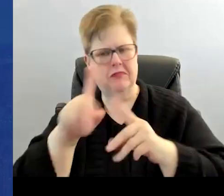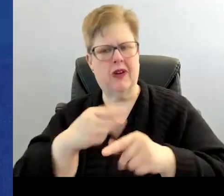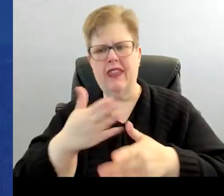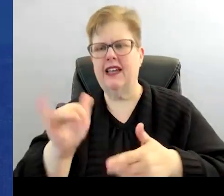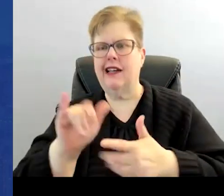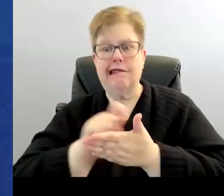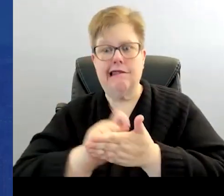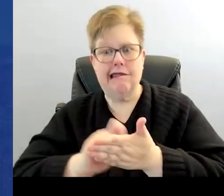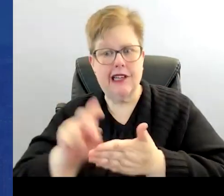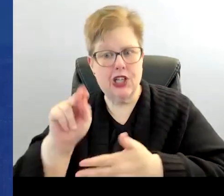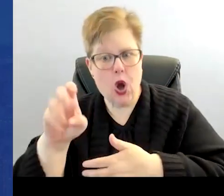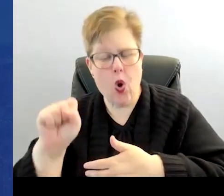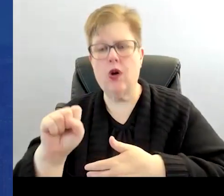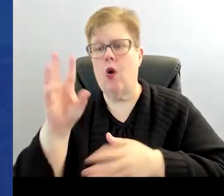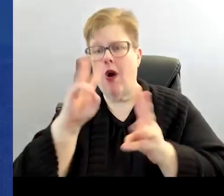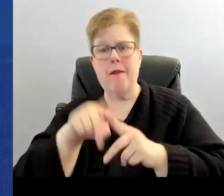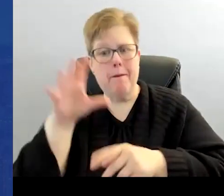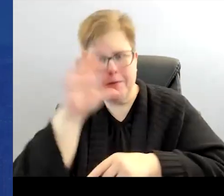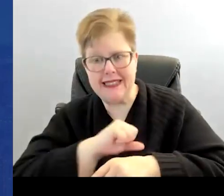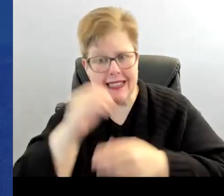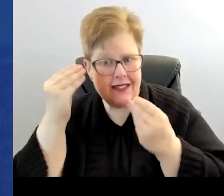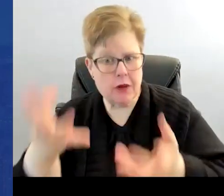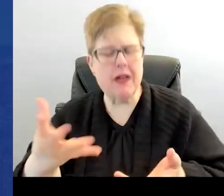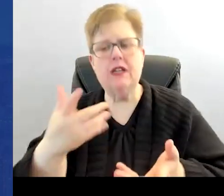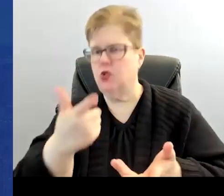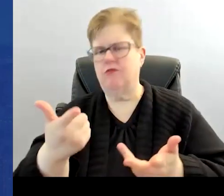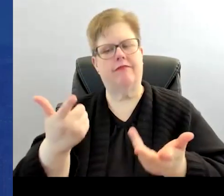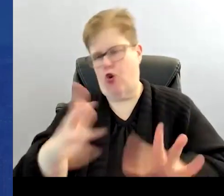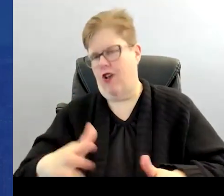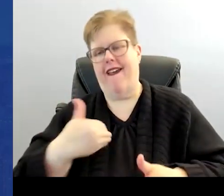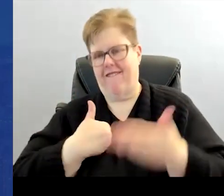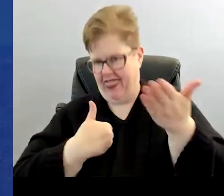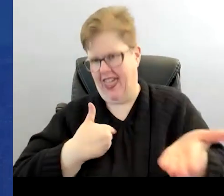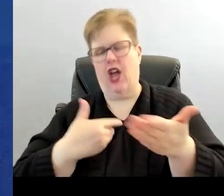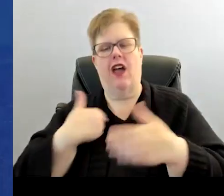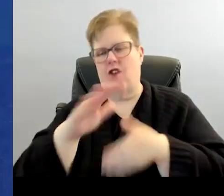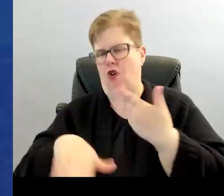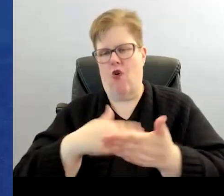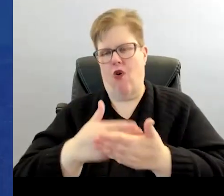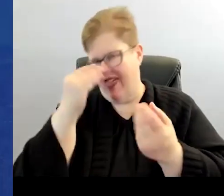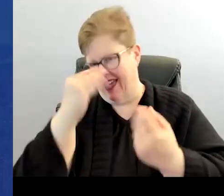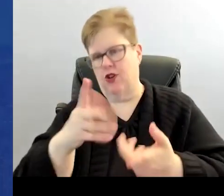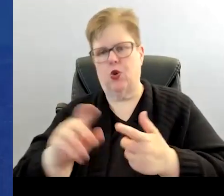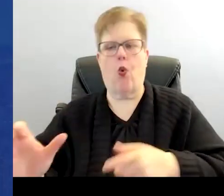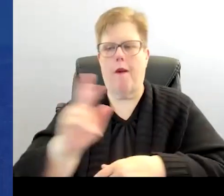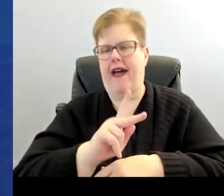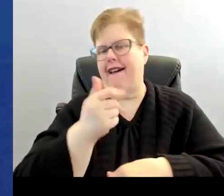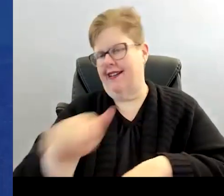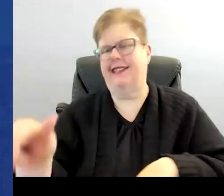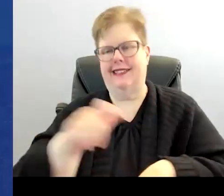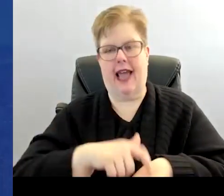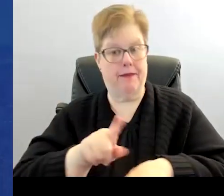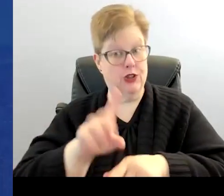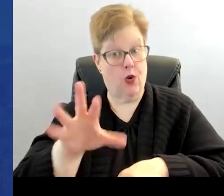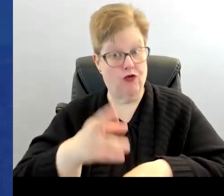like taking notes or being worried about missing information. We've got you covered there. You'll have all the info to go back to at any time as a